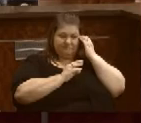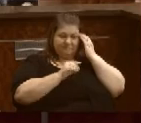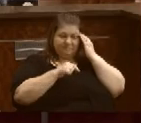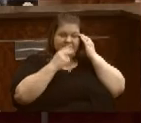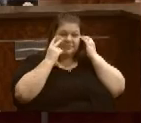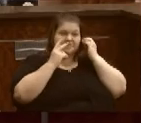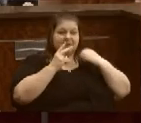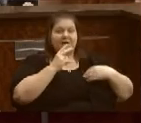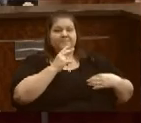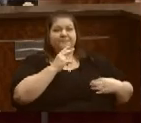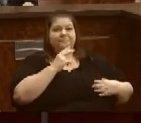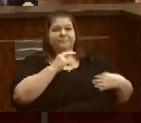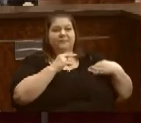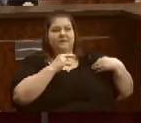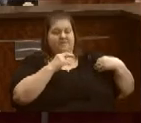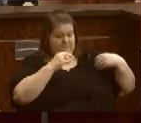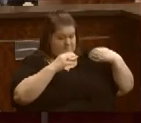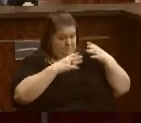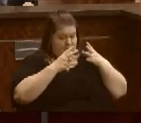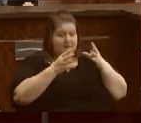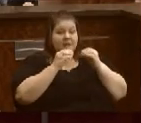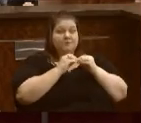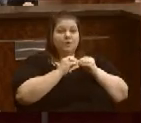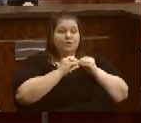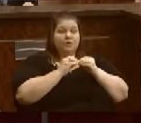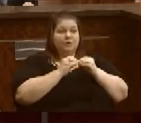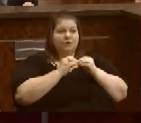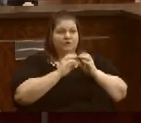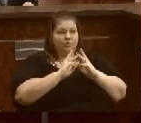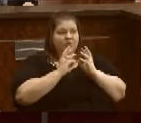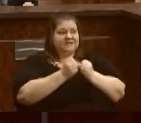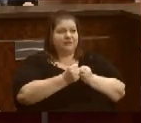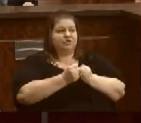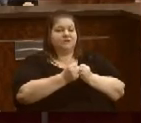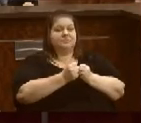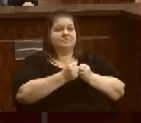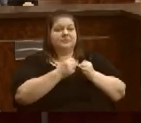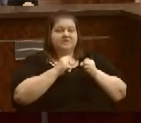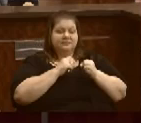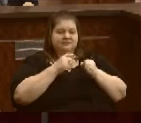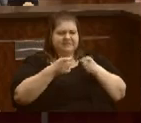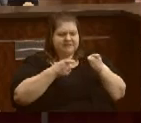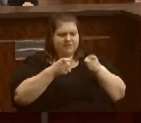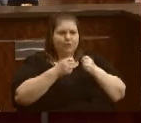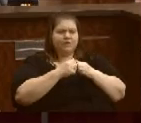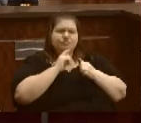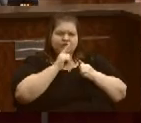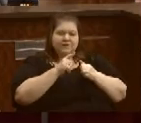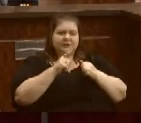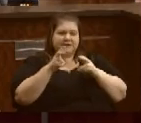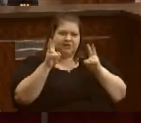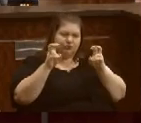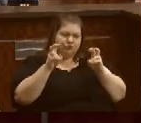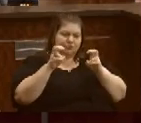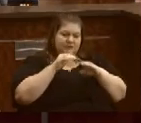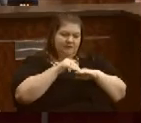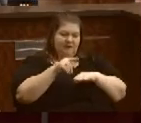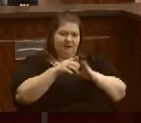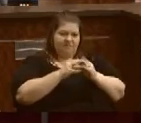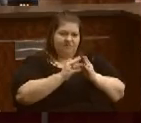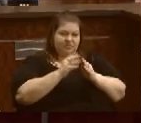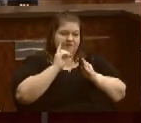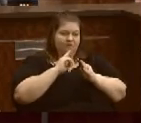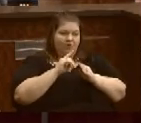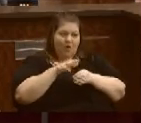lot more sessions that deal with real issues at that conference for the municipalities in the